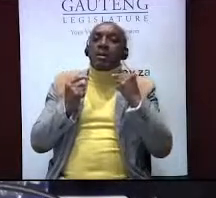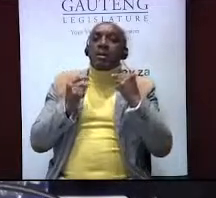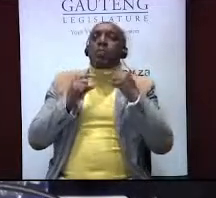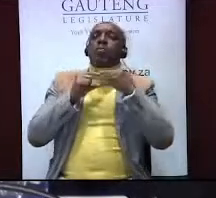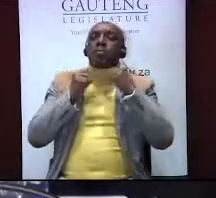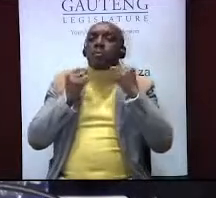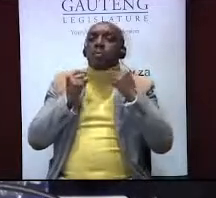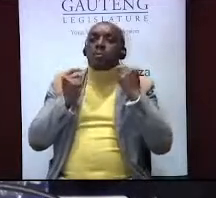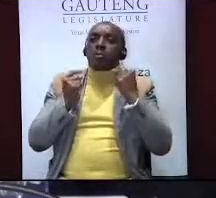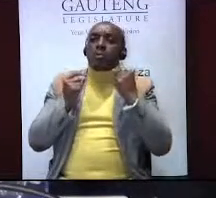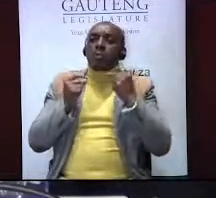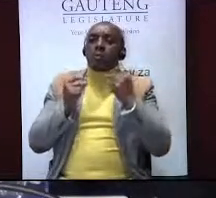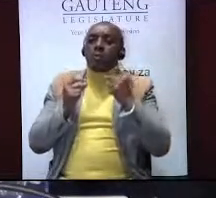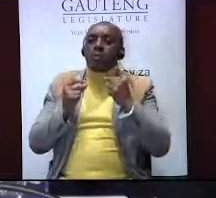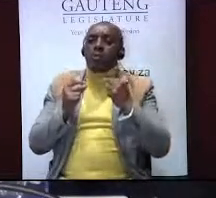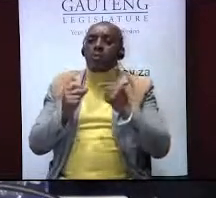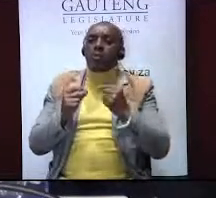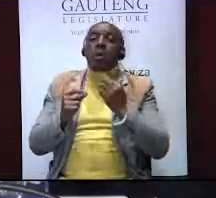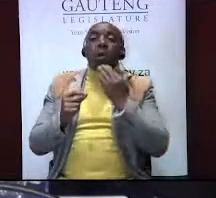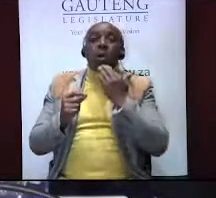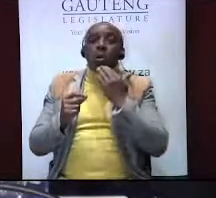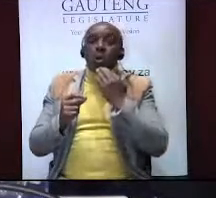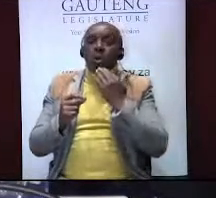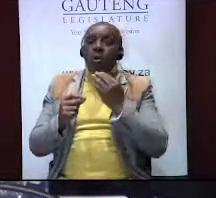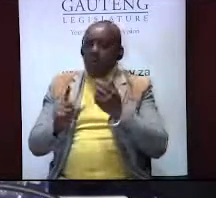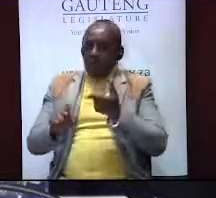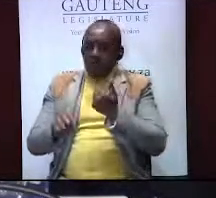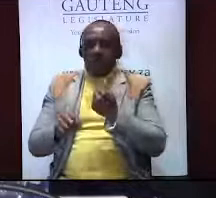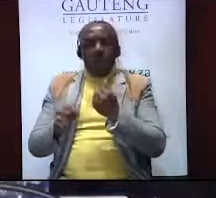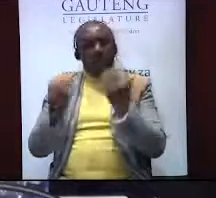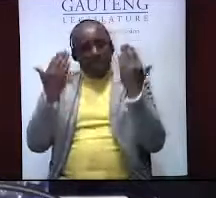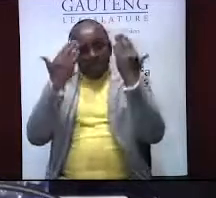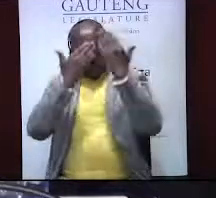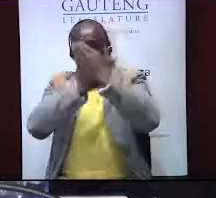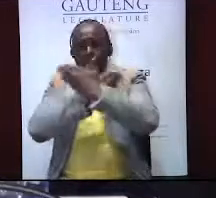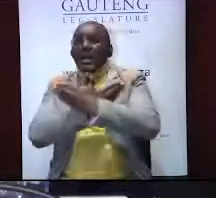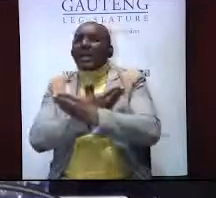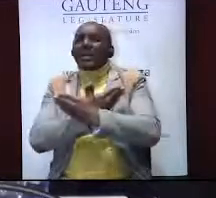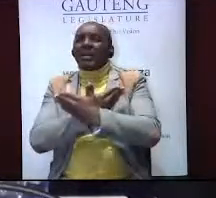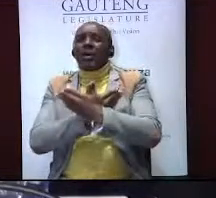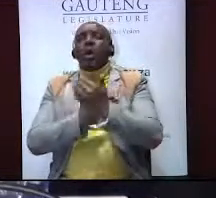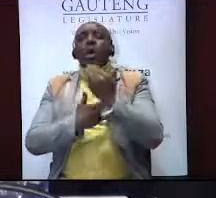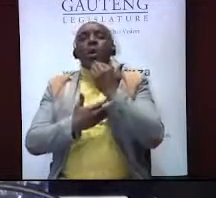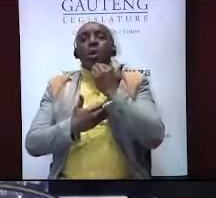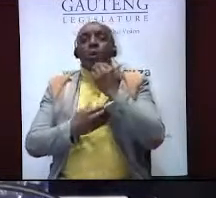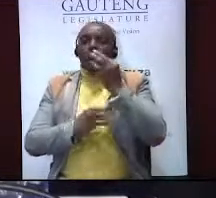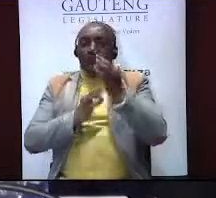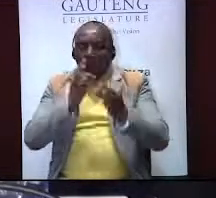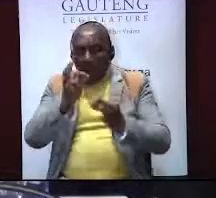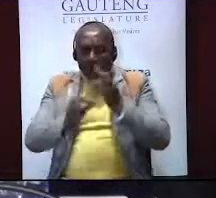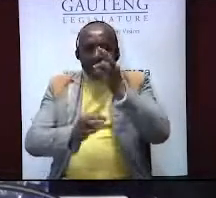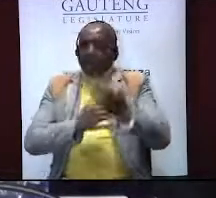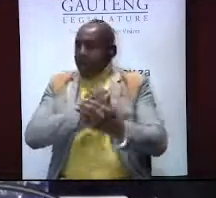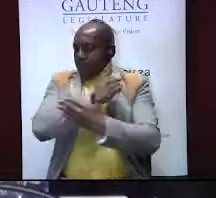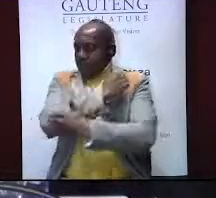prophets coming from the darkness, prophesying about our country. I've never